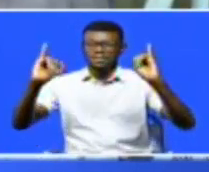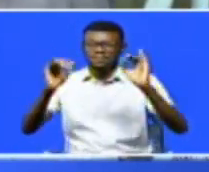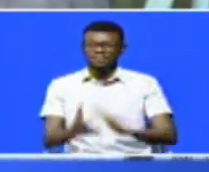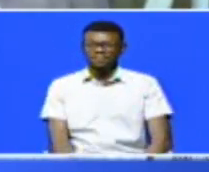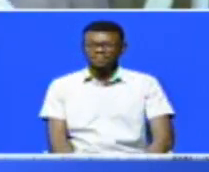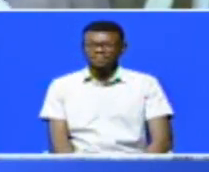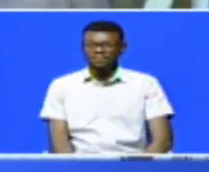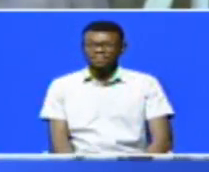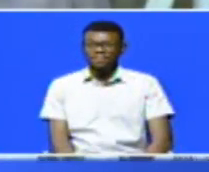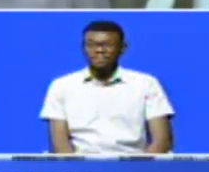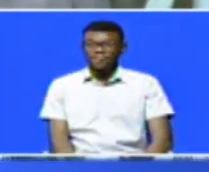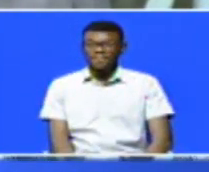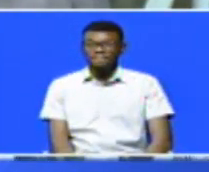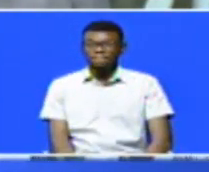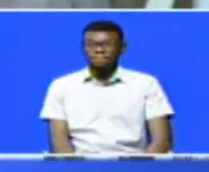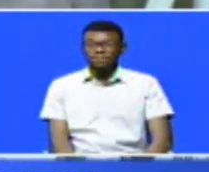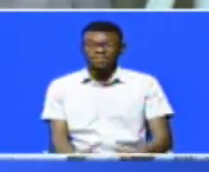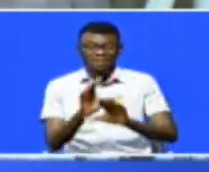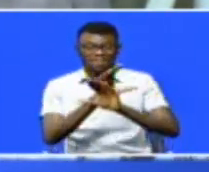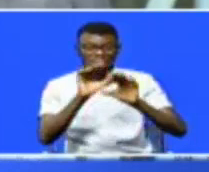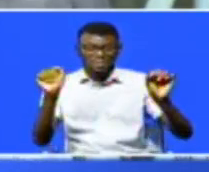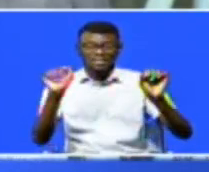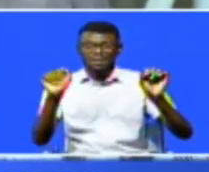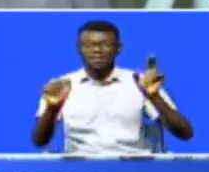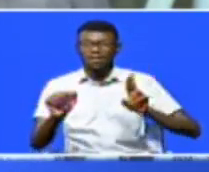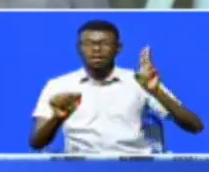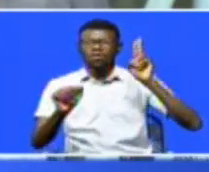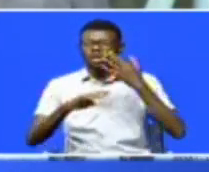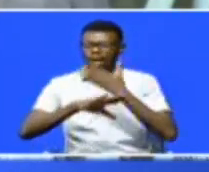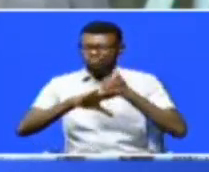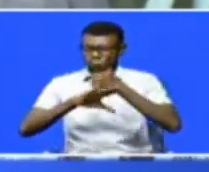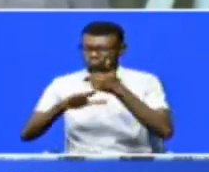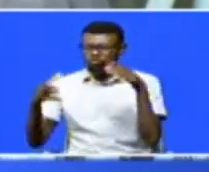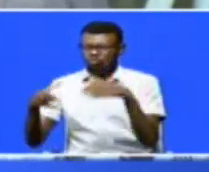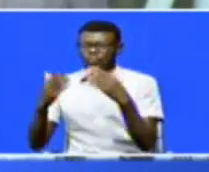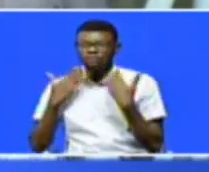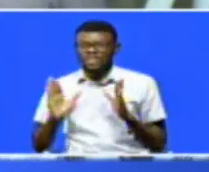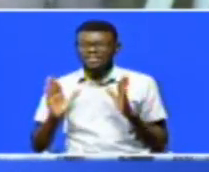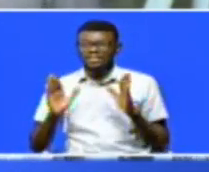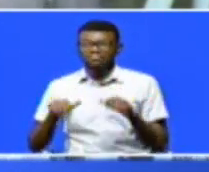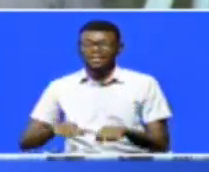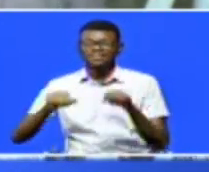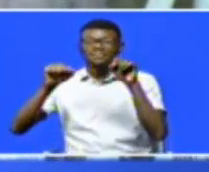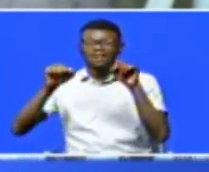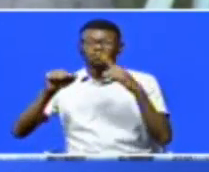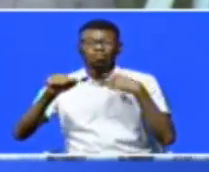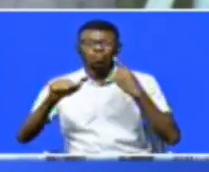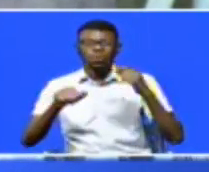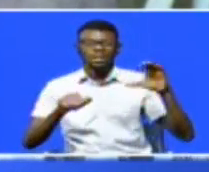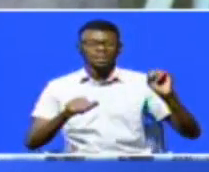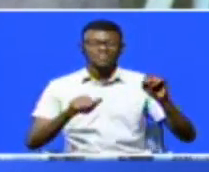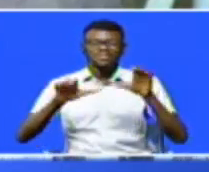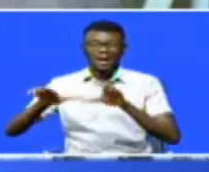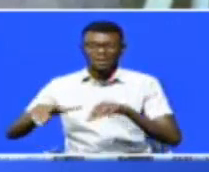His Excellency the President, in his wisdom, has finally formed a task force chaired by the Minister for Agriculture and